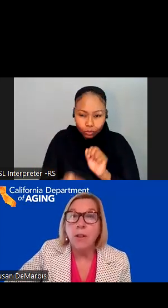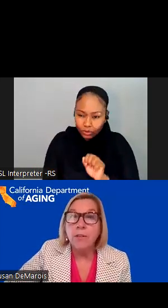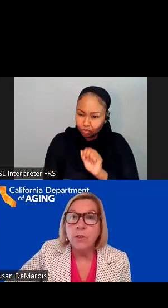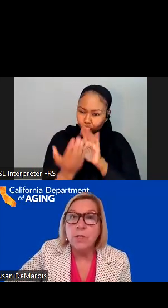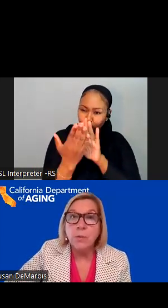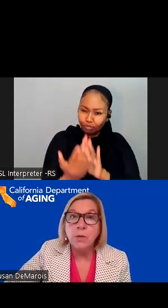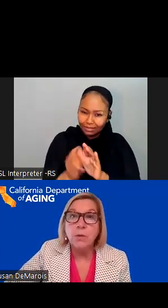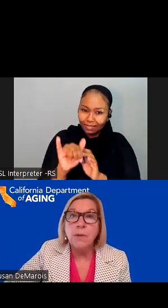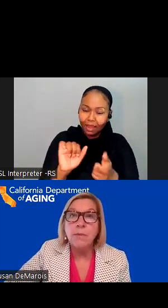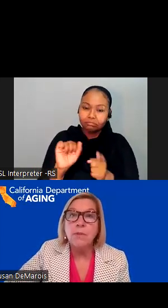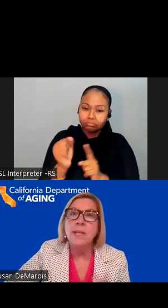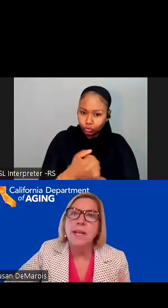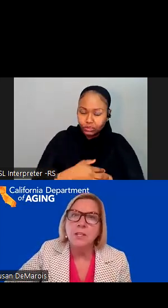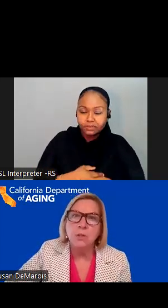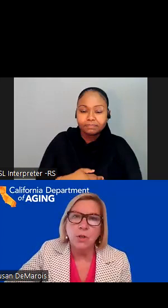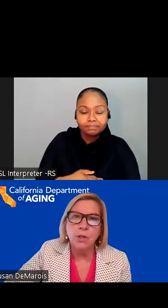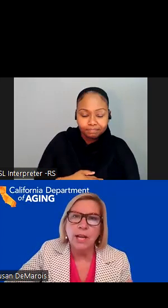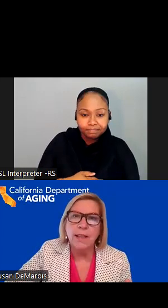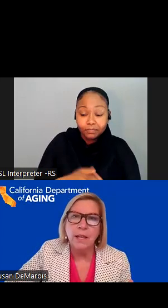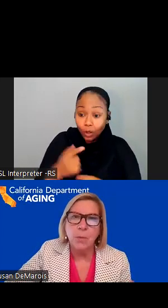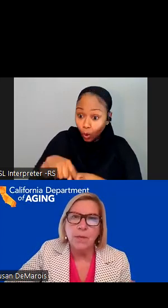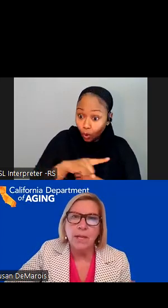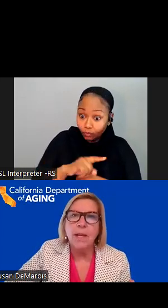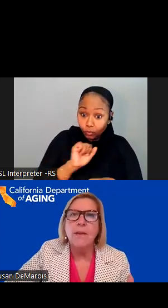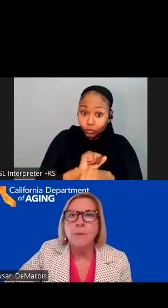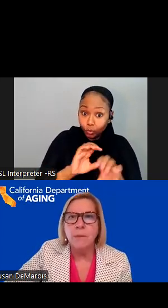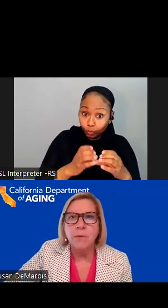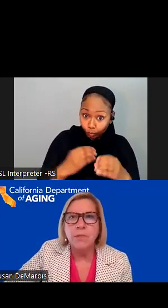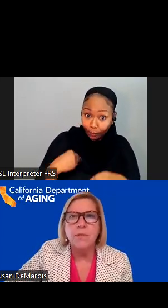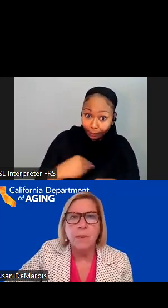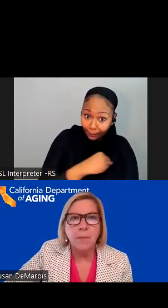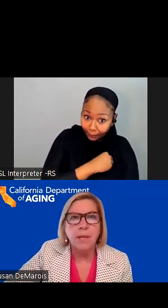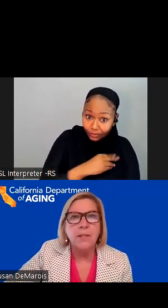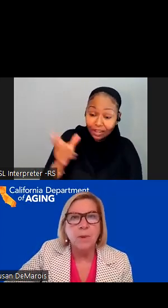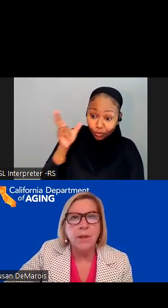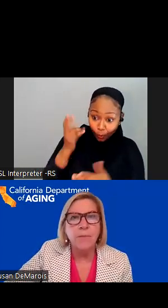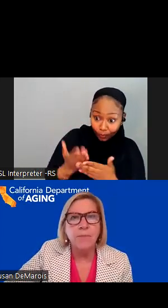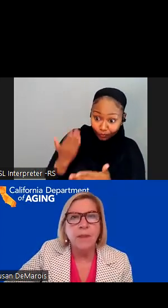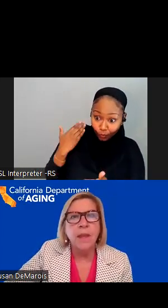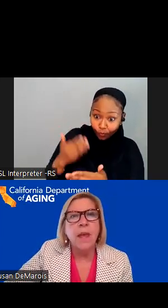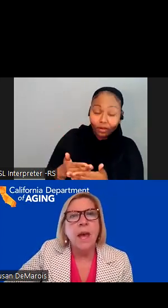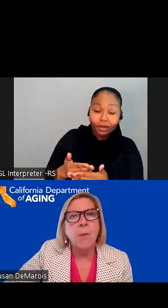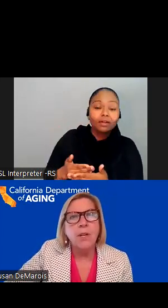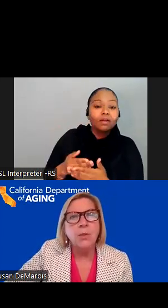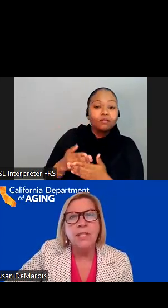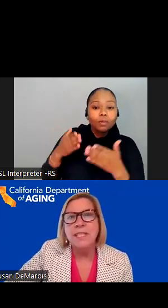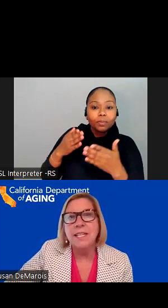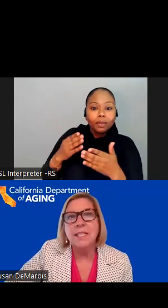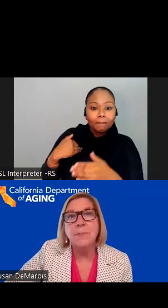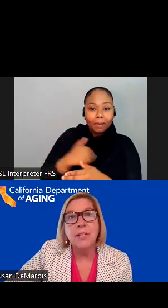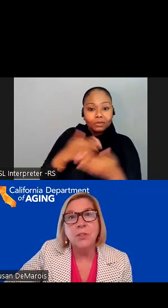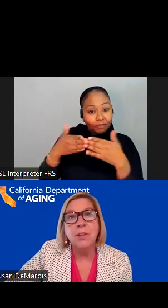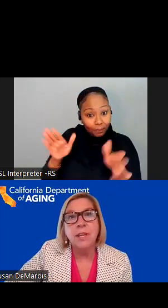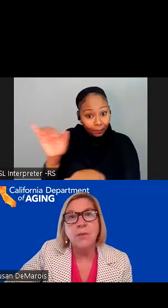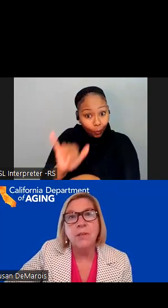from all of you as work group members, and as you heard at the opening, from members of the public as well. I want to extend